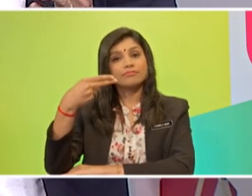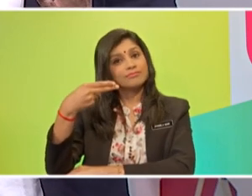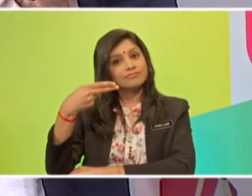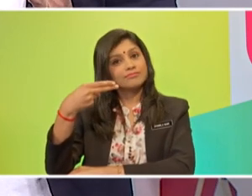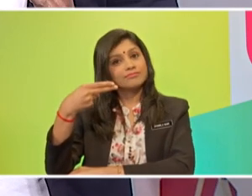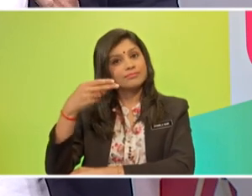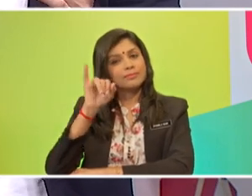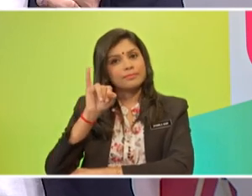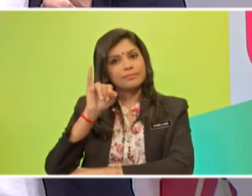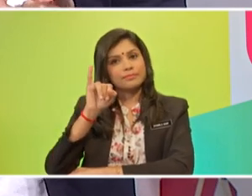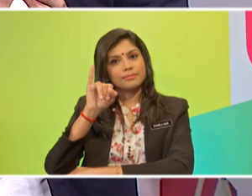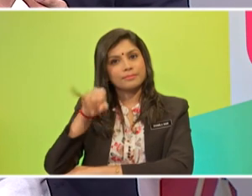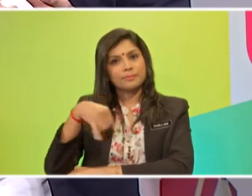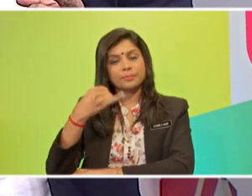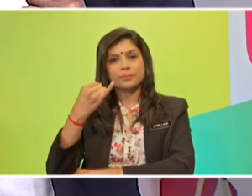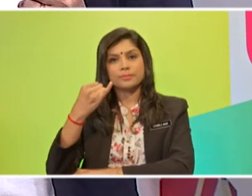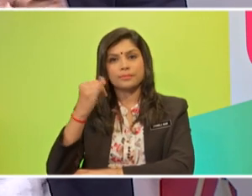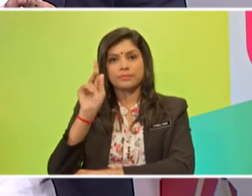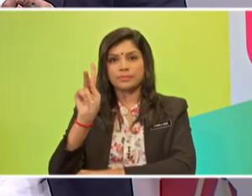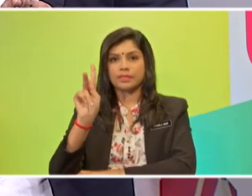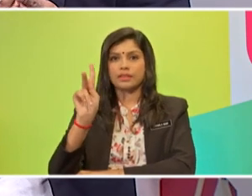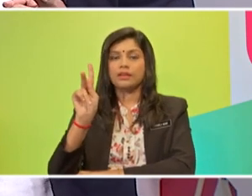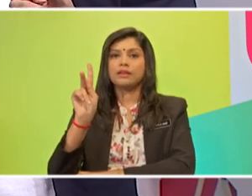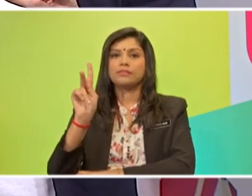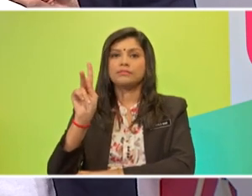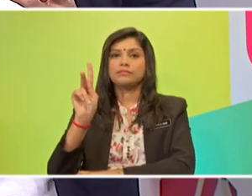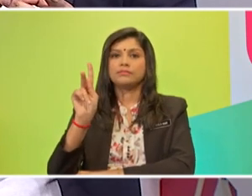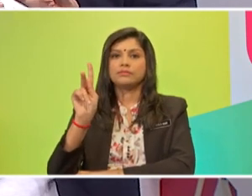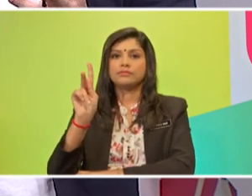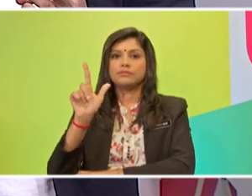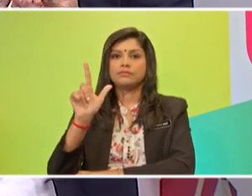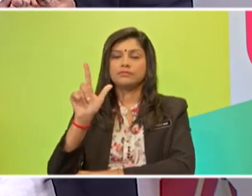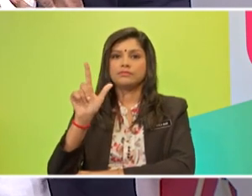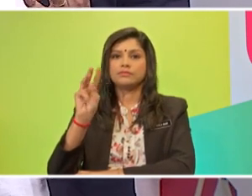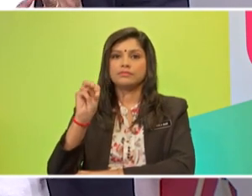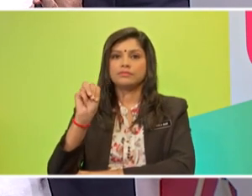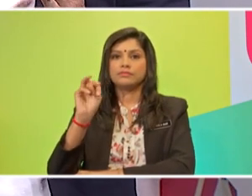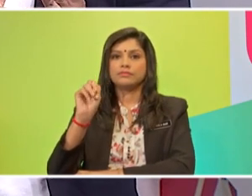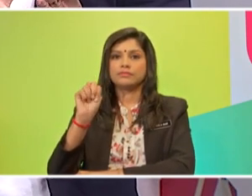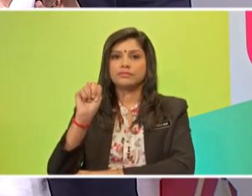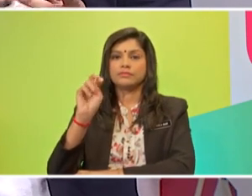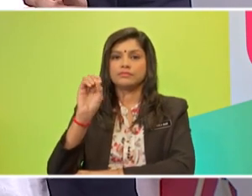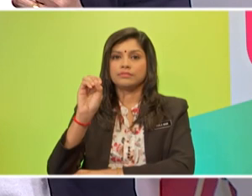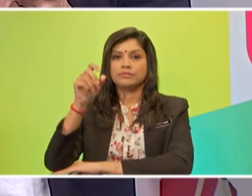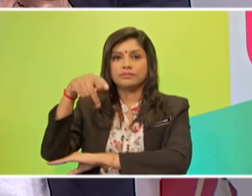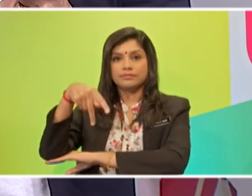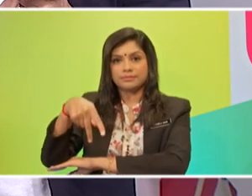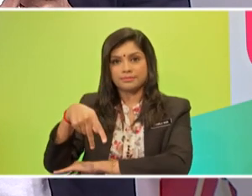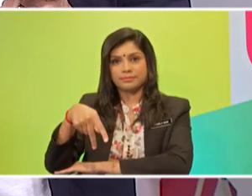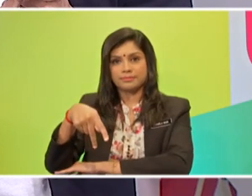H, I, J, K, L, M, N, O,